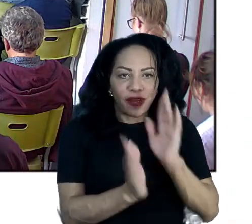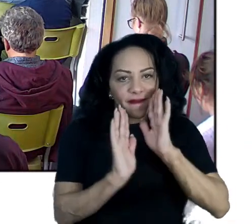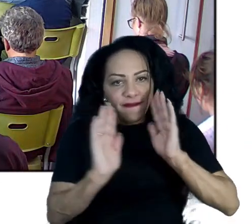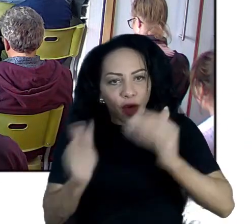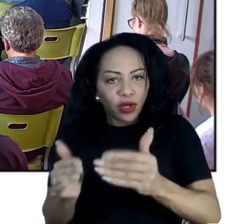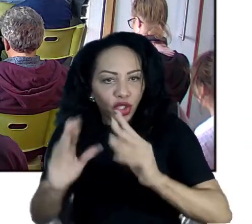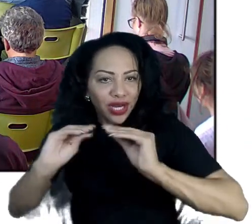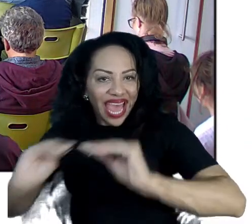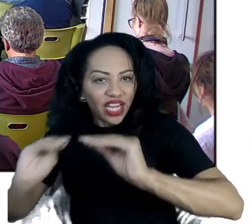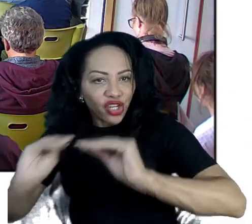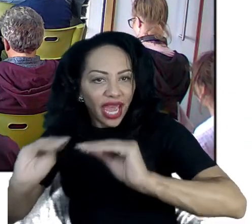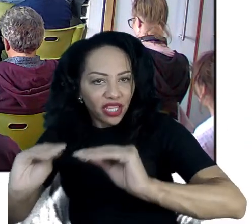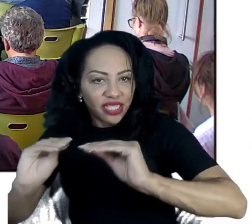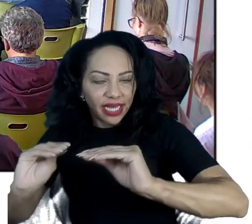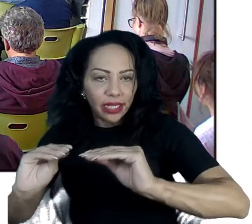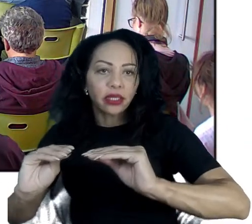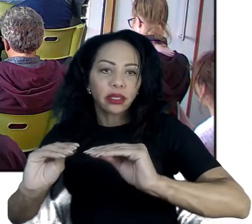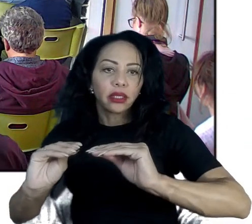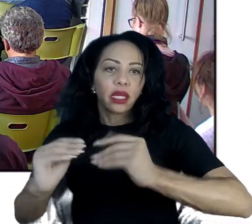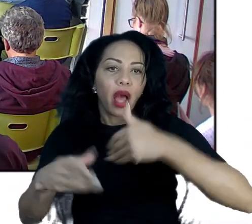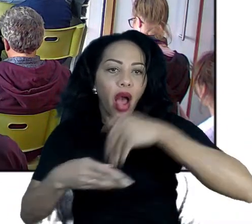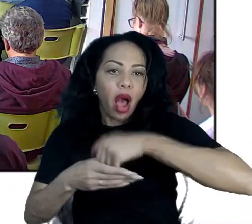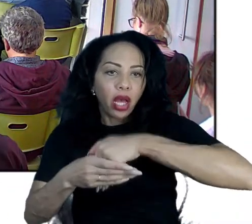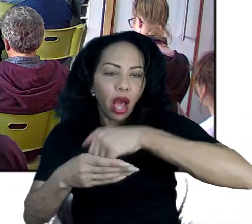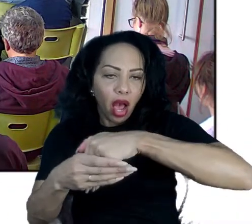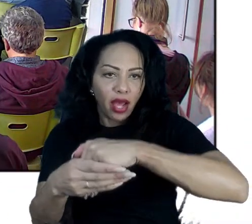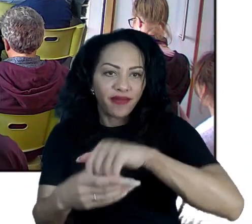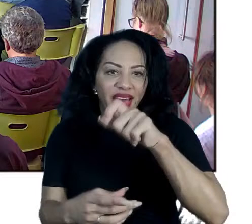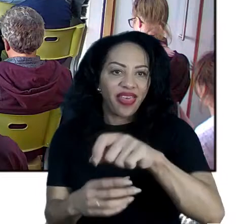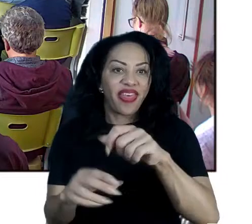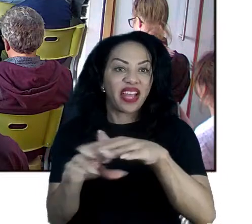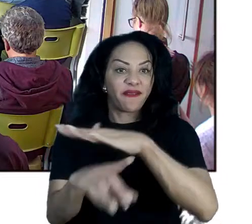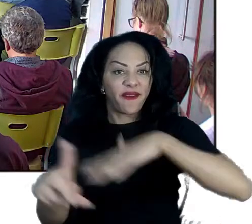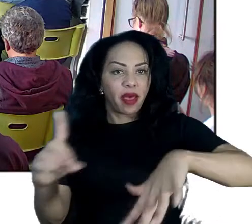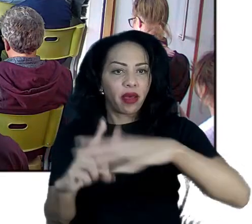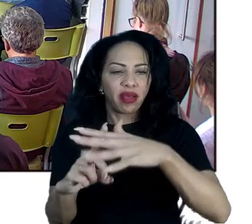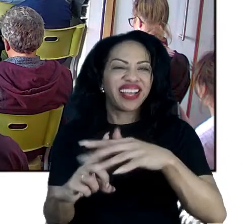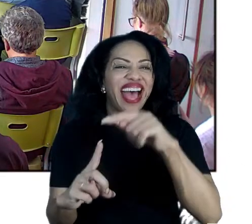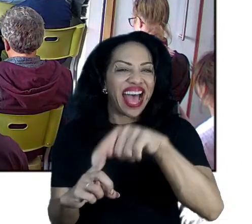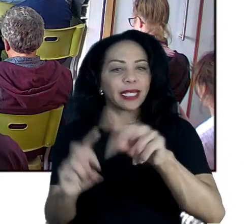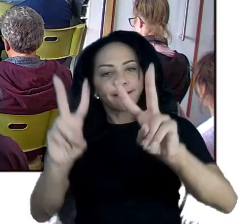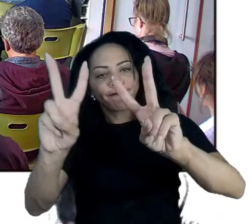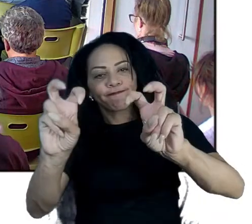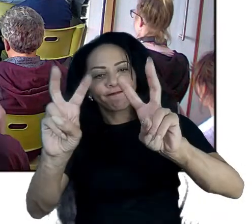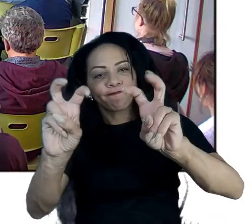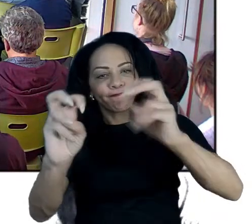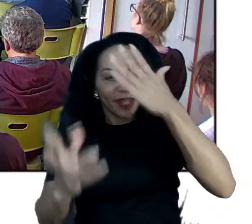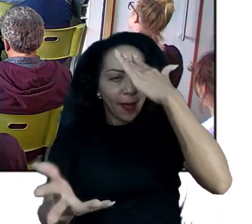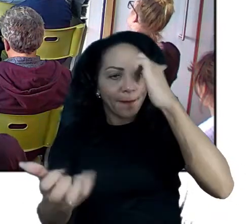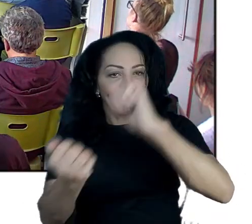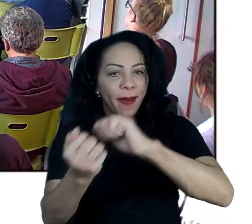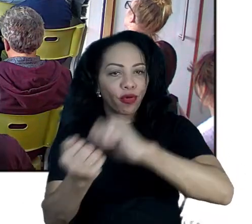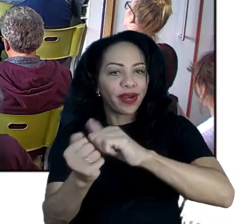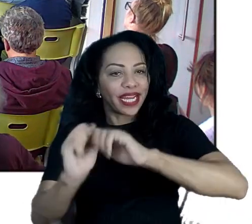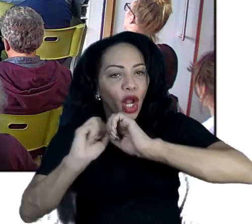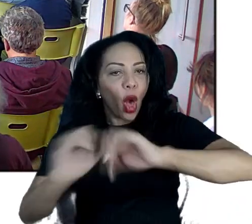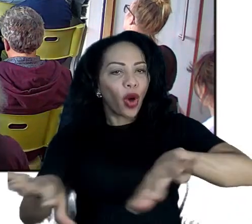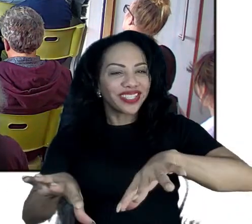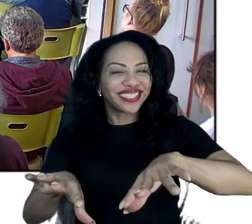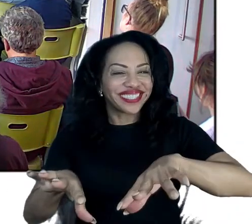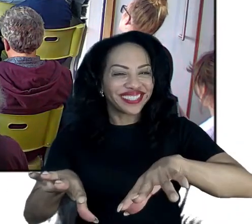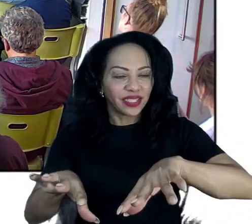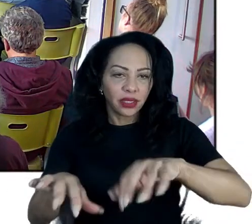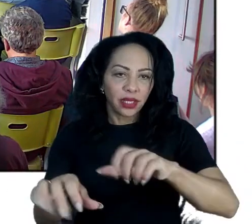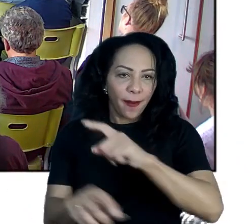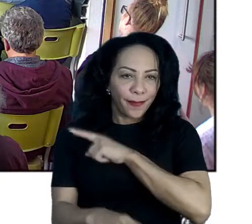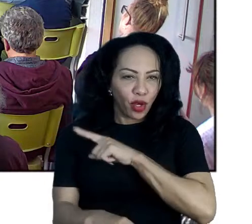gallery educators and gallery education as a field typically suffers from memory loss. That's she's a Spanish researcher, so her work's